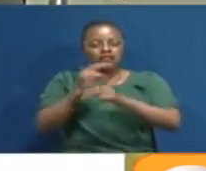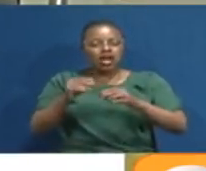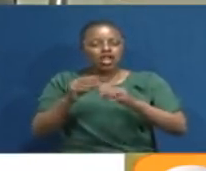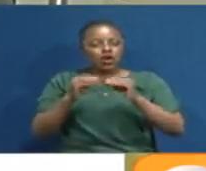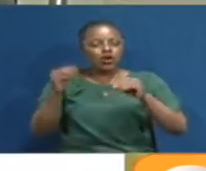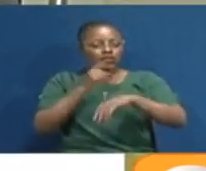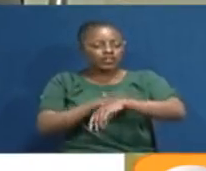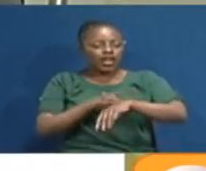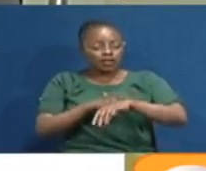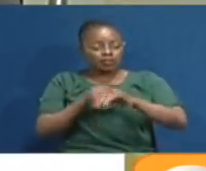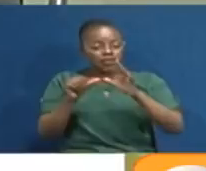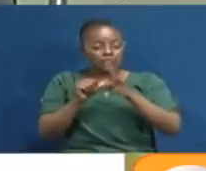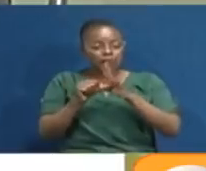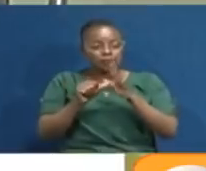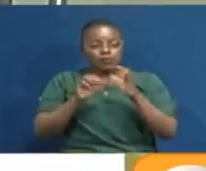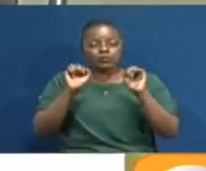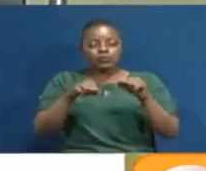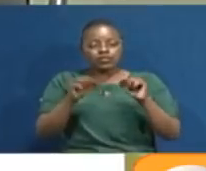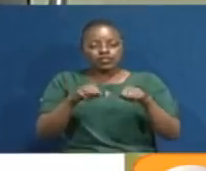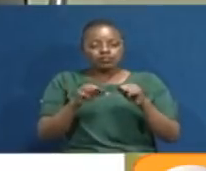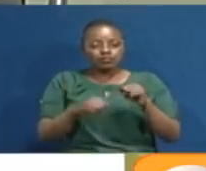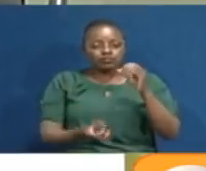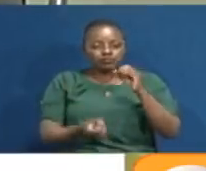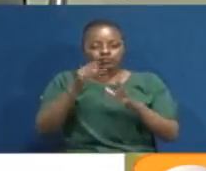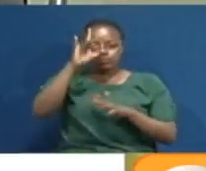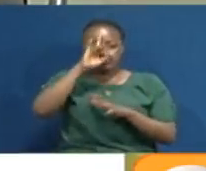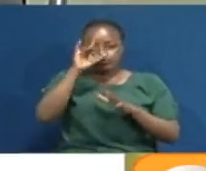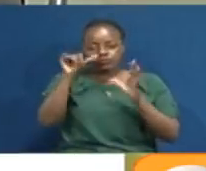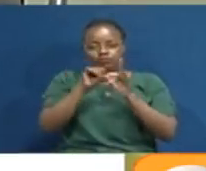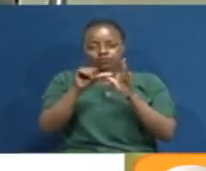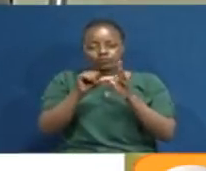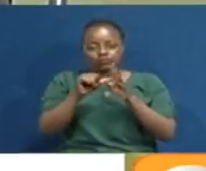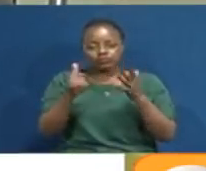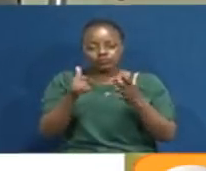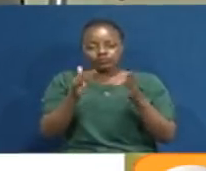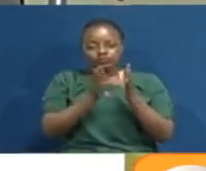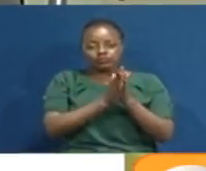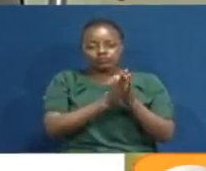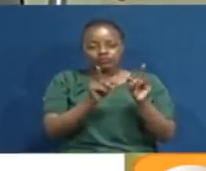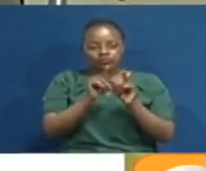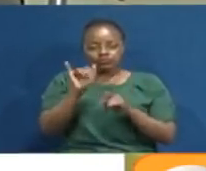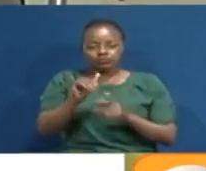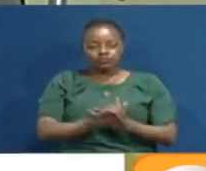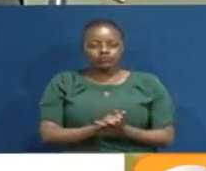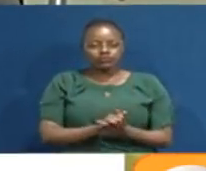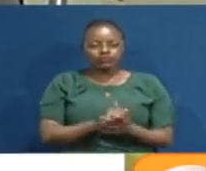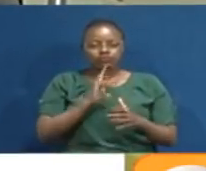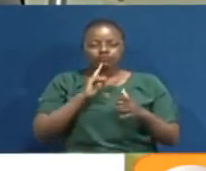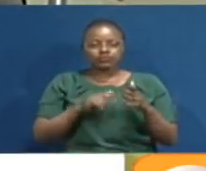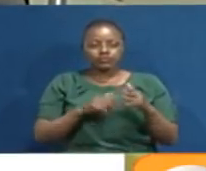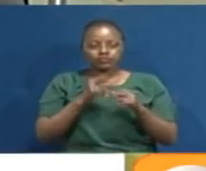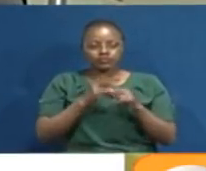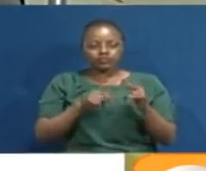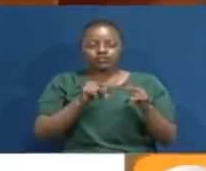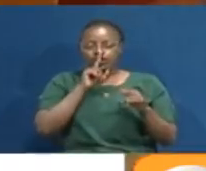time, the problem can eventually create some serious problems in those arteries and in those organs. Mm-hmm. And they say it is